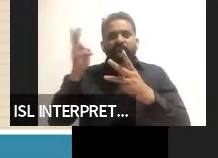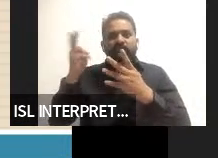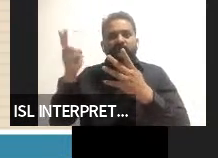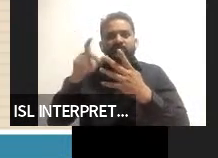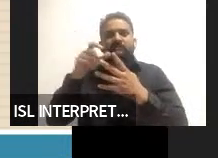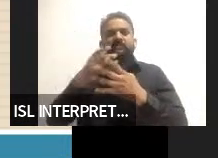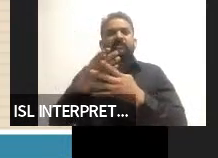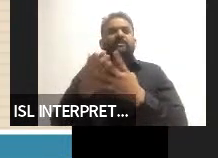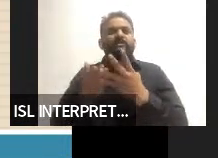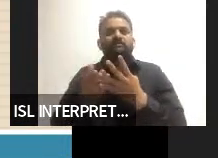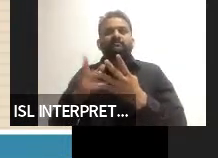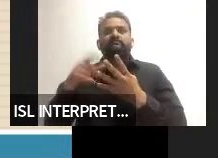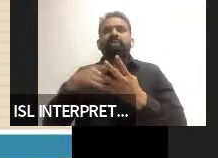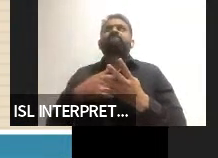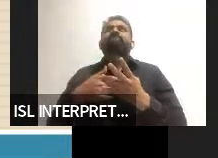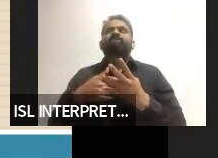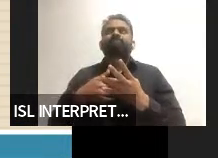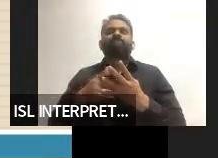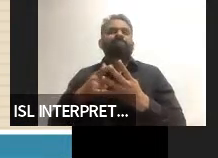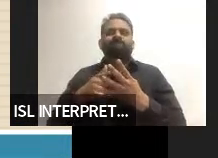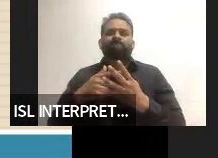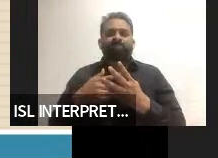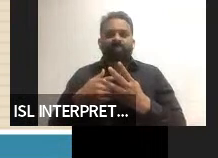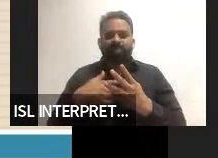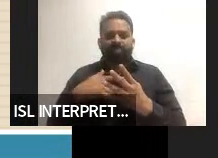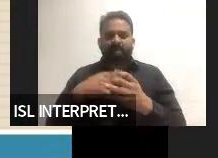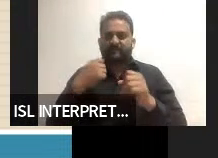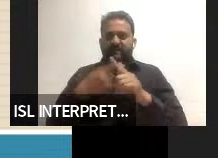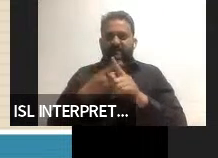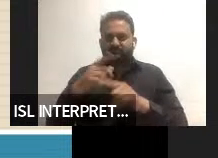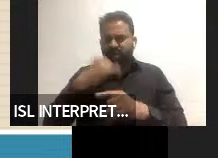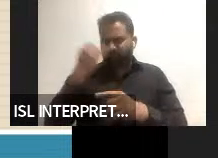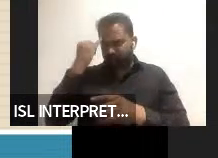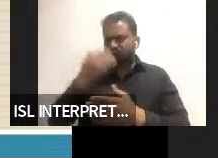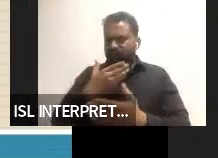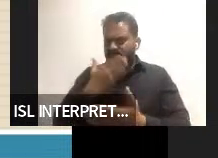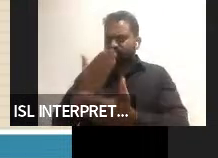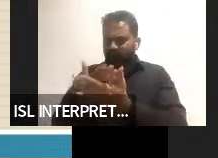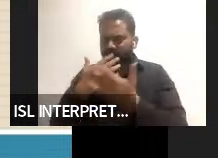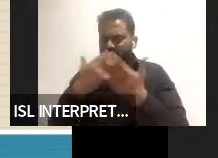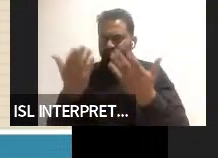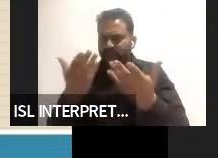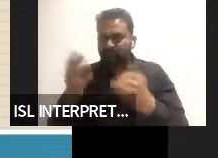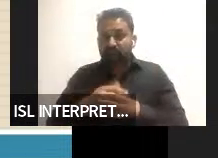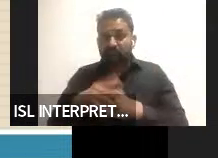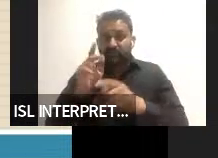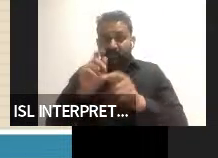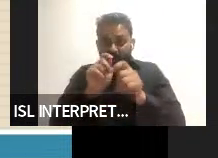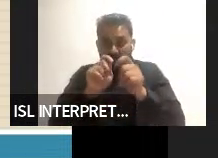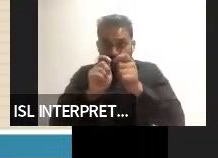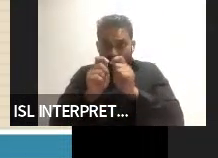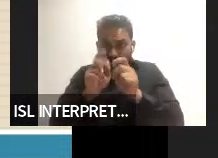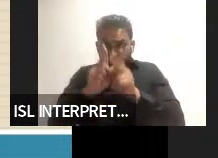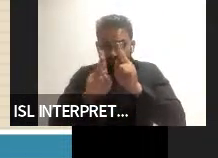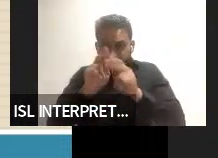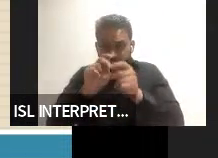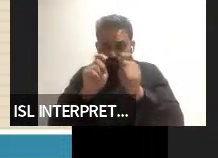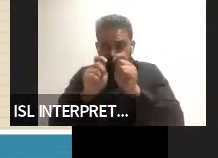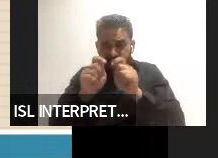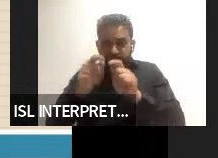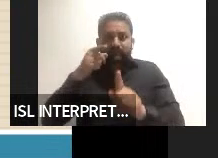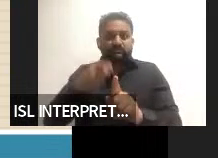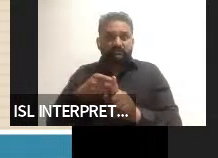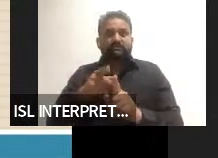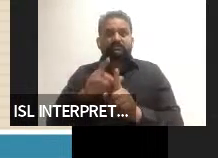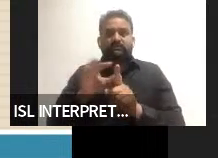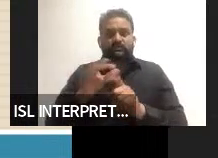And that is not a good sign. So what do we suggest? That you should do the editing of this memoranda.